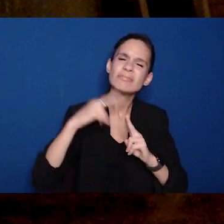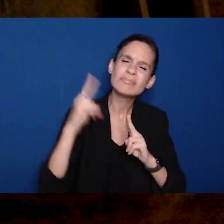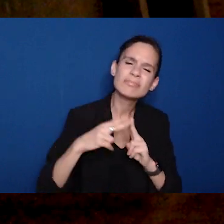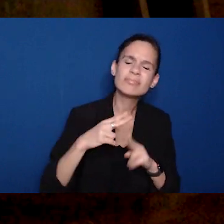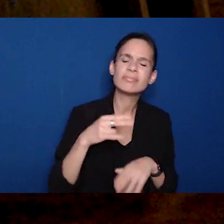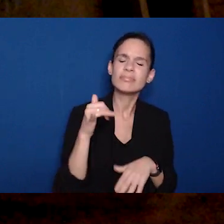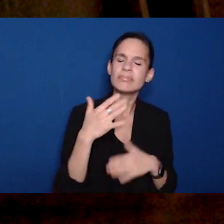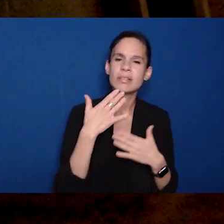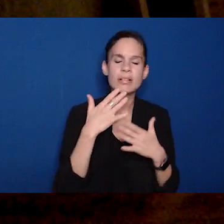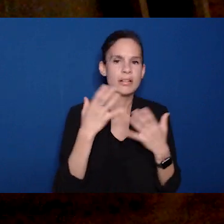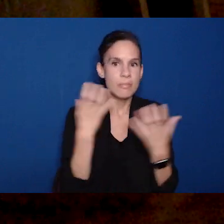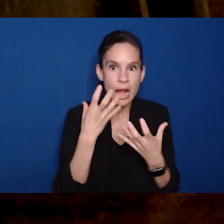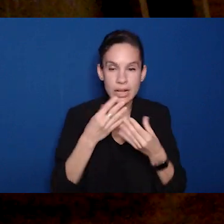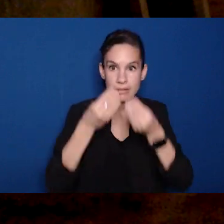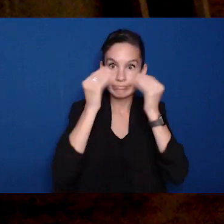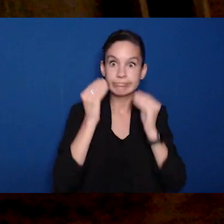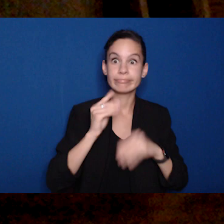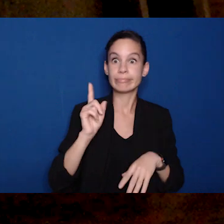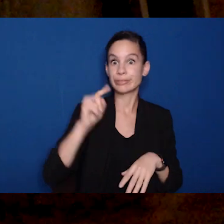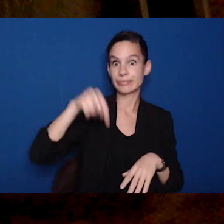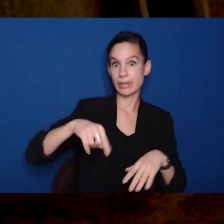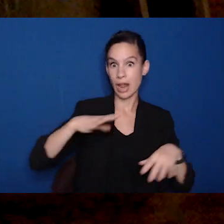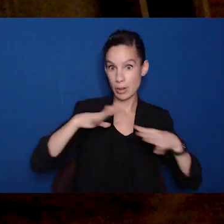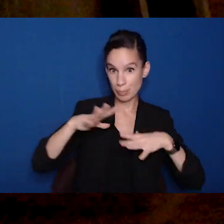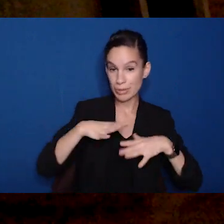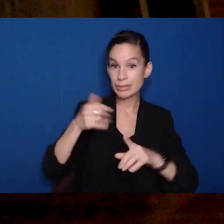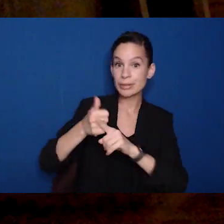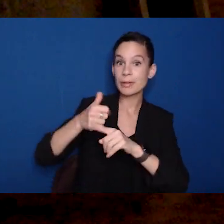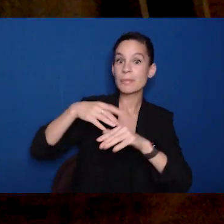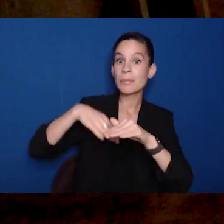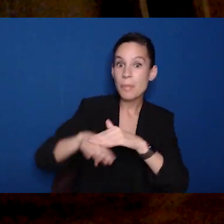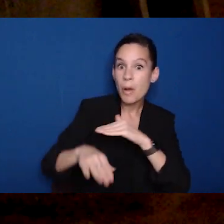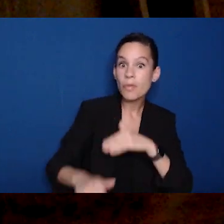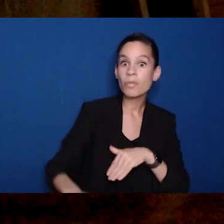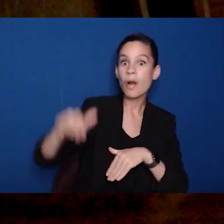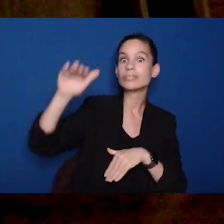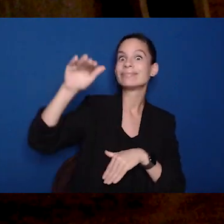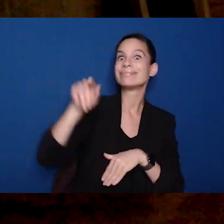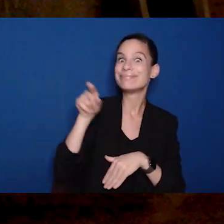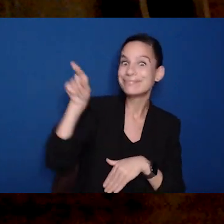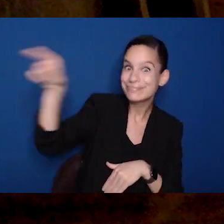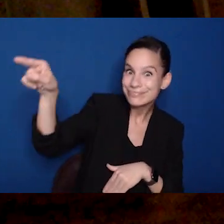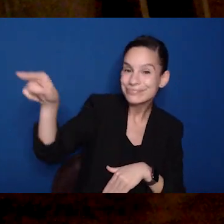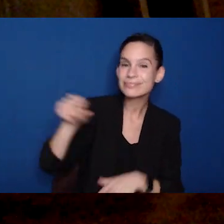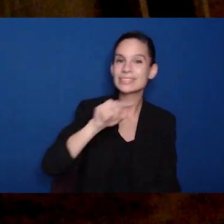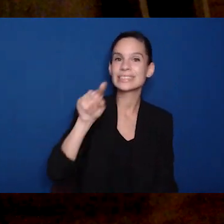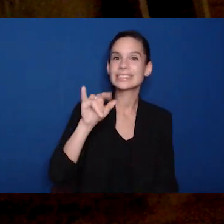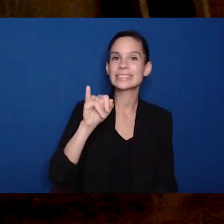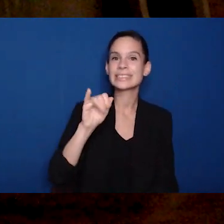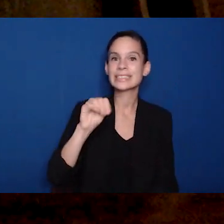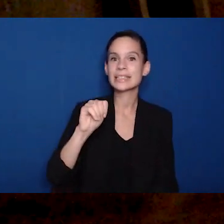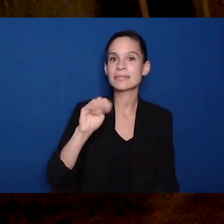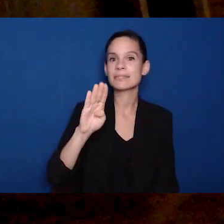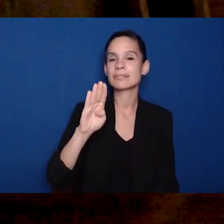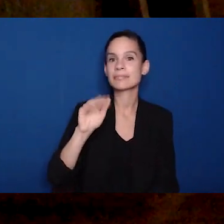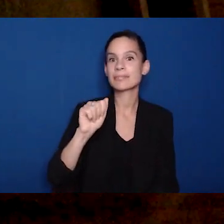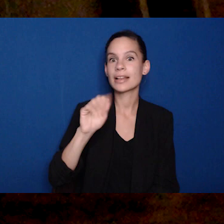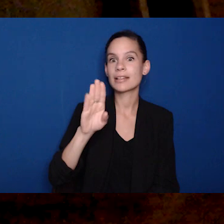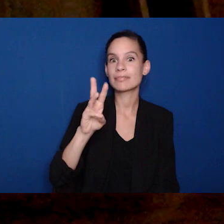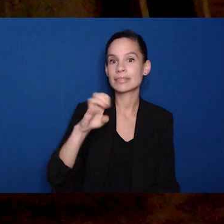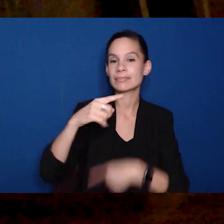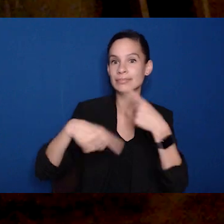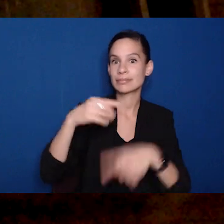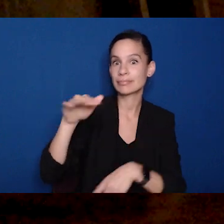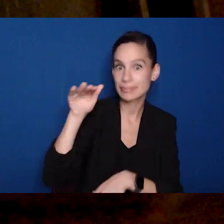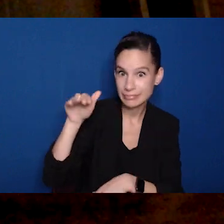who is one of the greatest hair and makeup gurus here in Hollywood. She is originally from Zimbabwe and